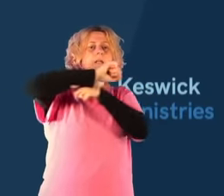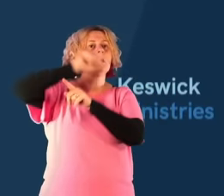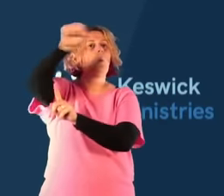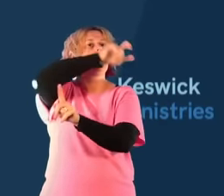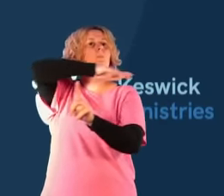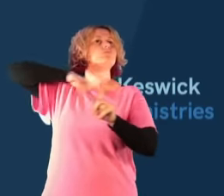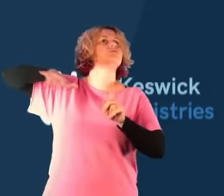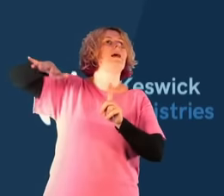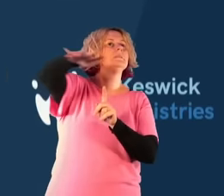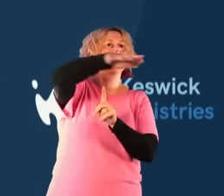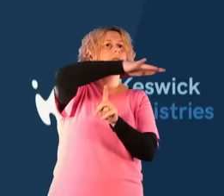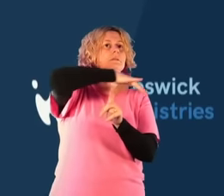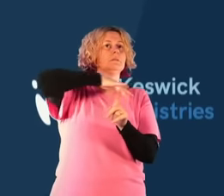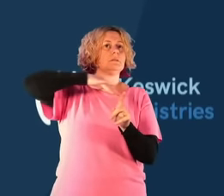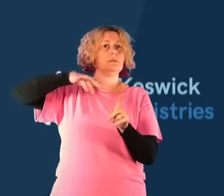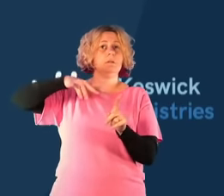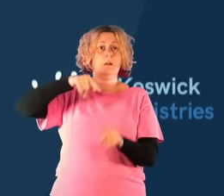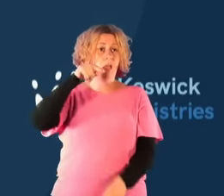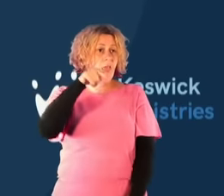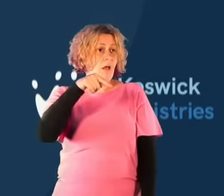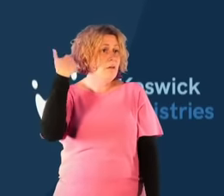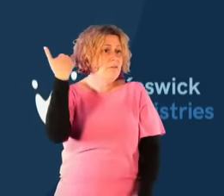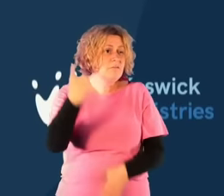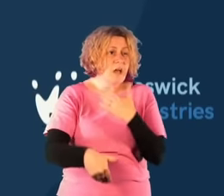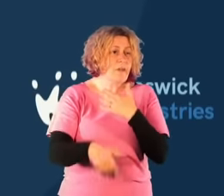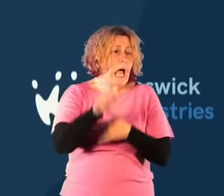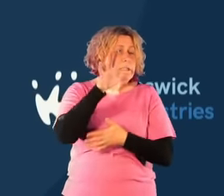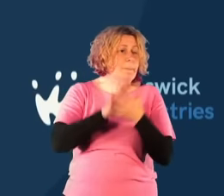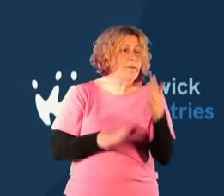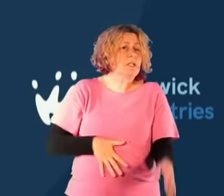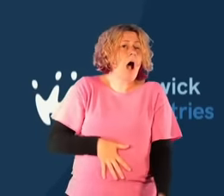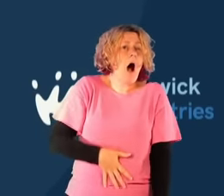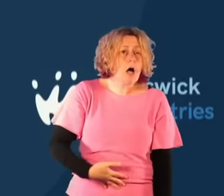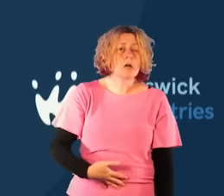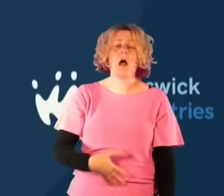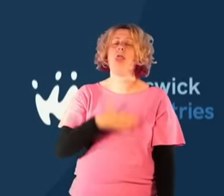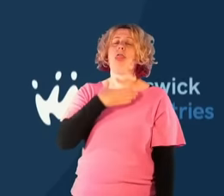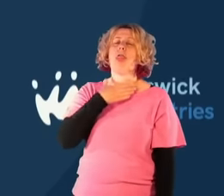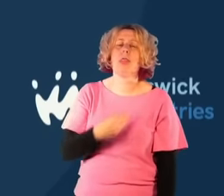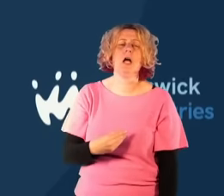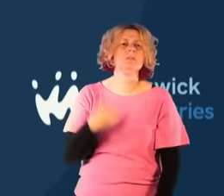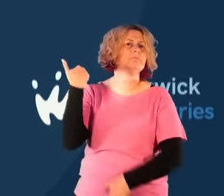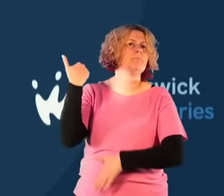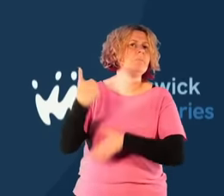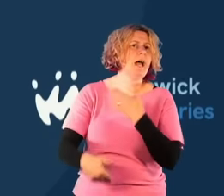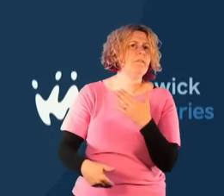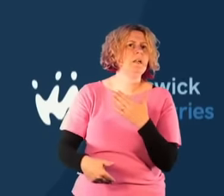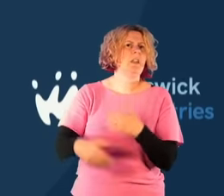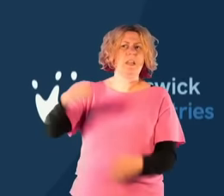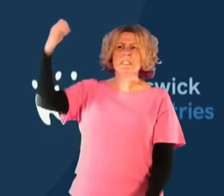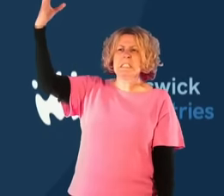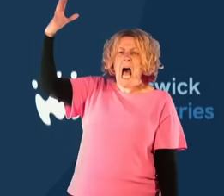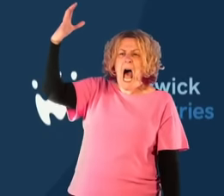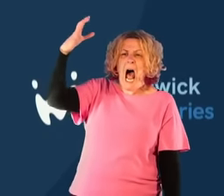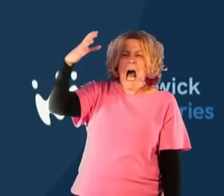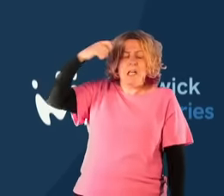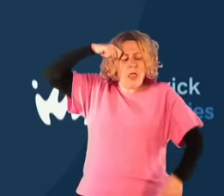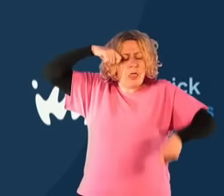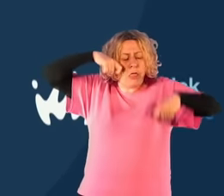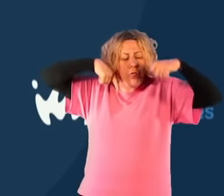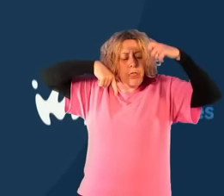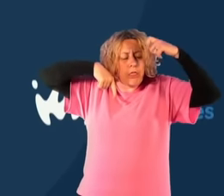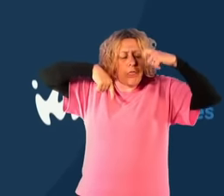presence. Never again will they hunger. Never again will they thirst. The sun will not beat down on them, nor